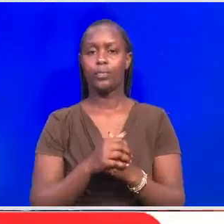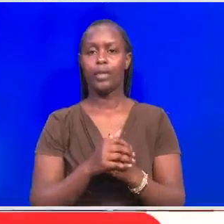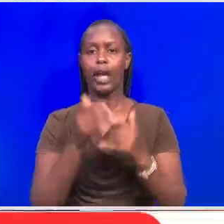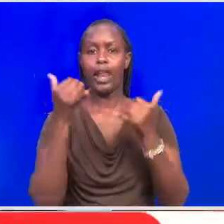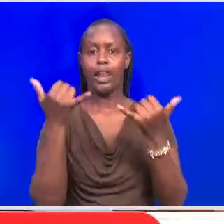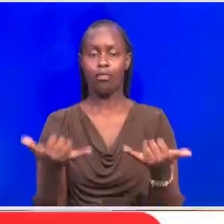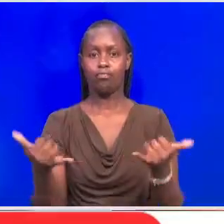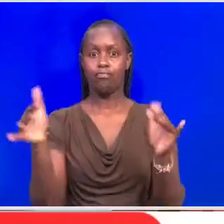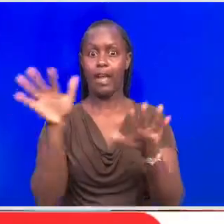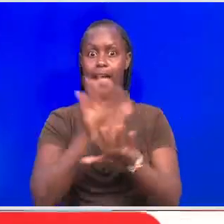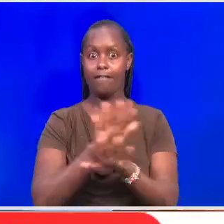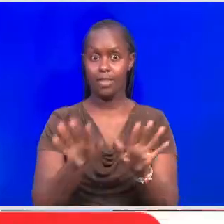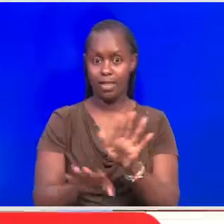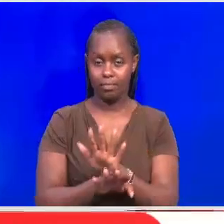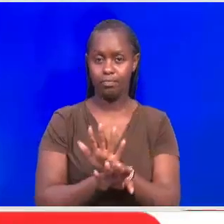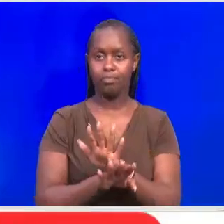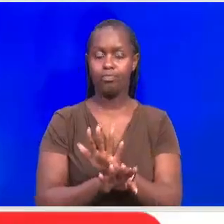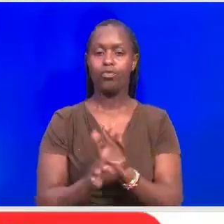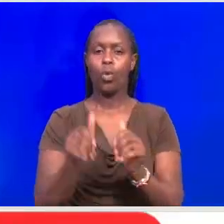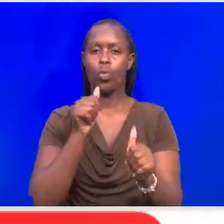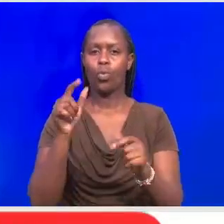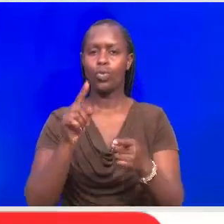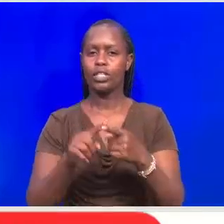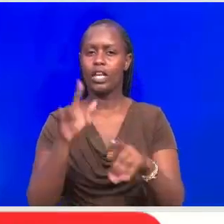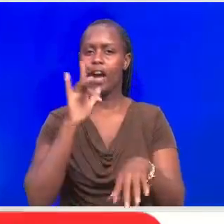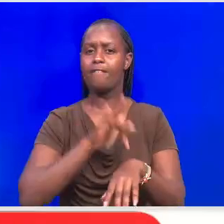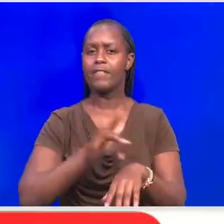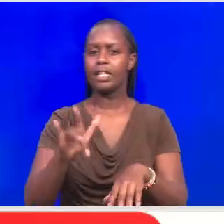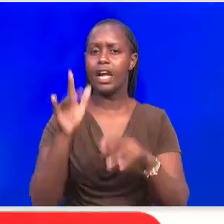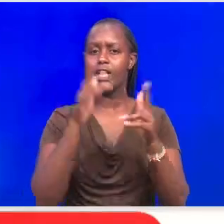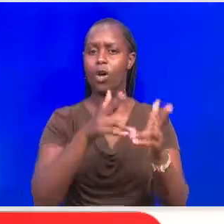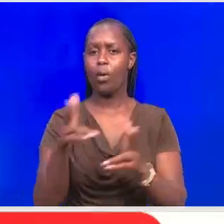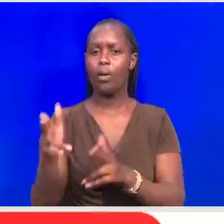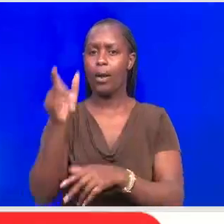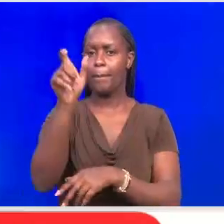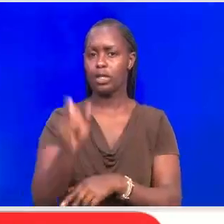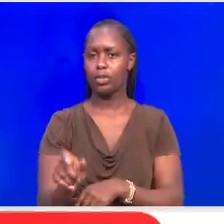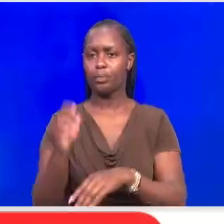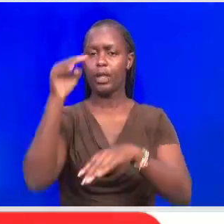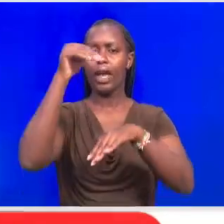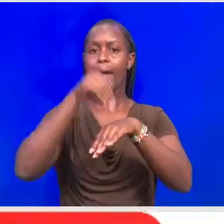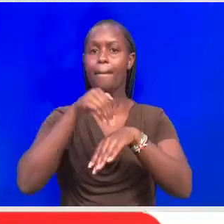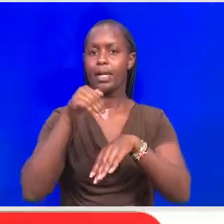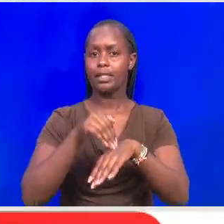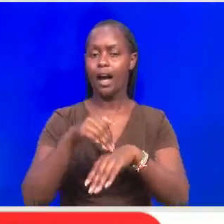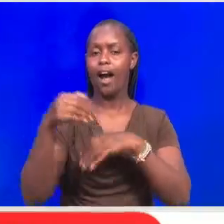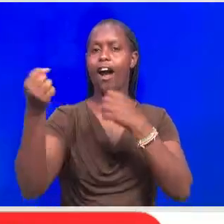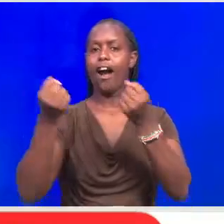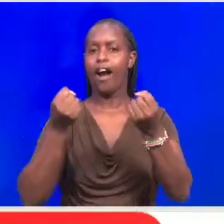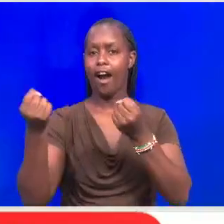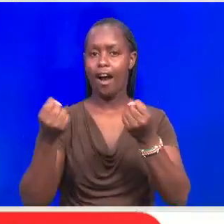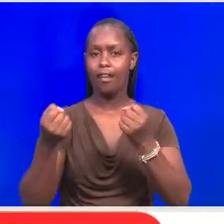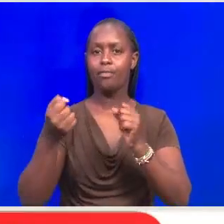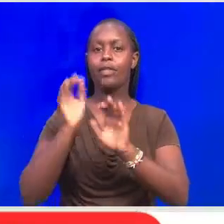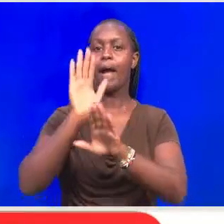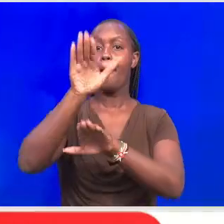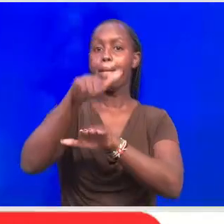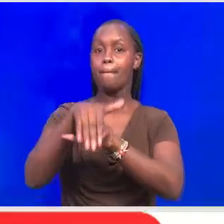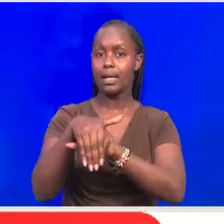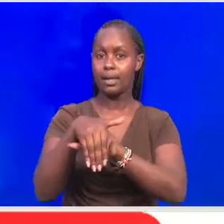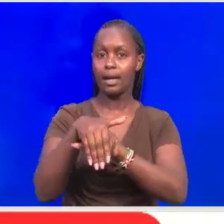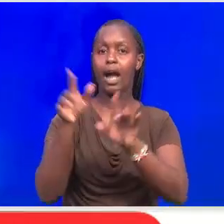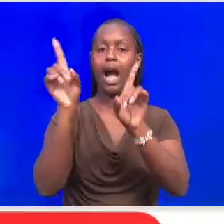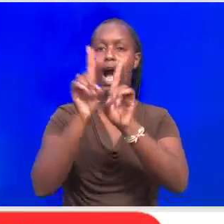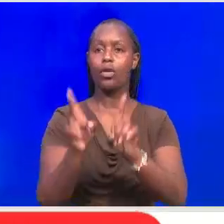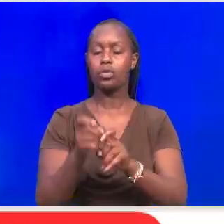that touches a common person, that was the M-Pesa, the cars, the pads, and I looked